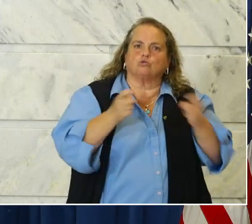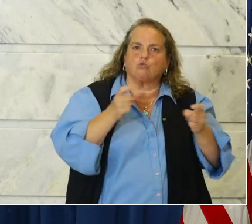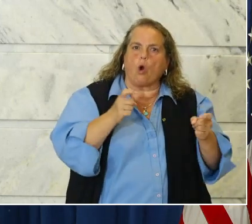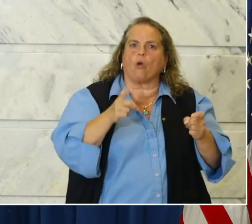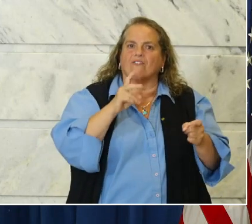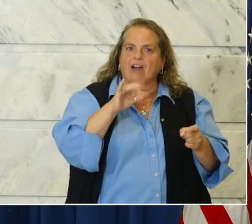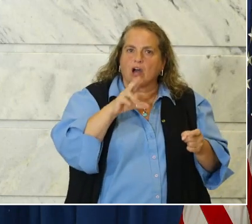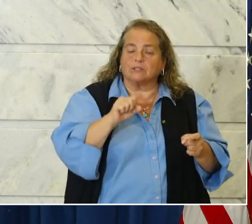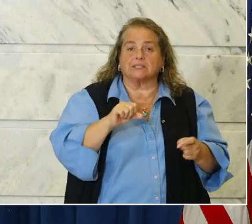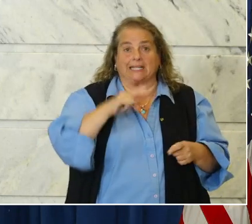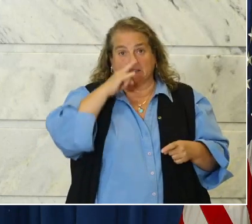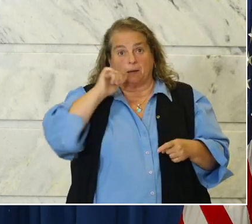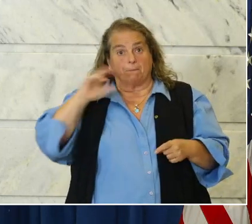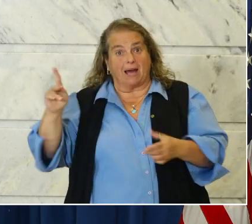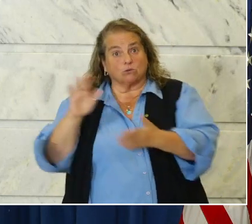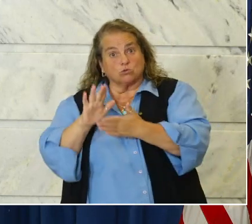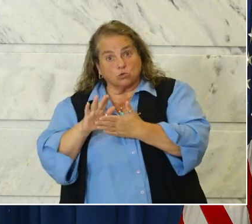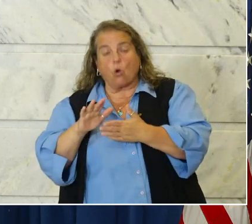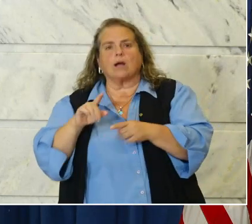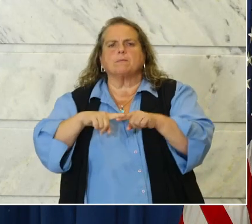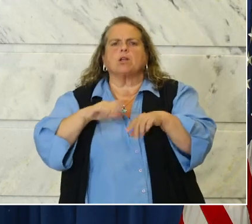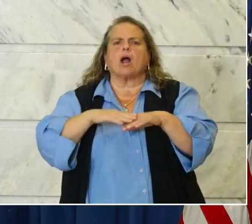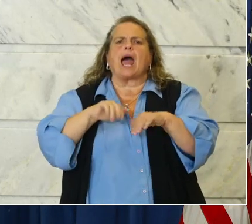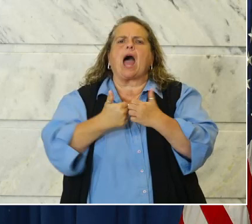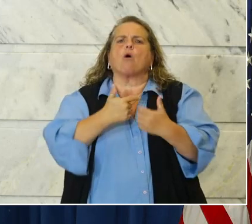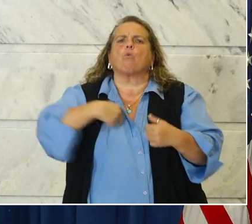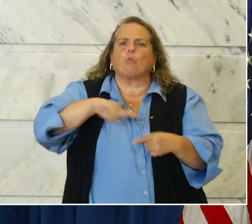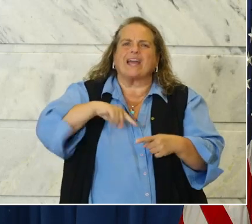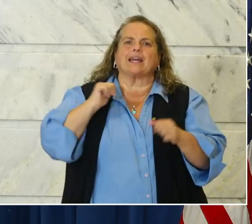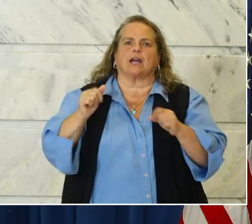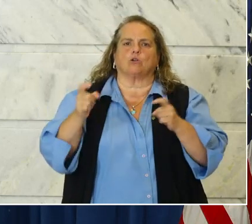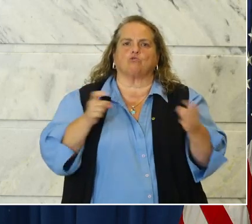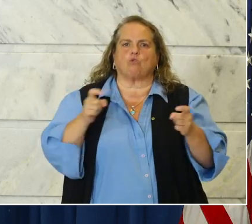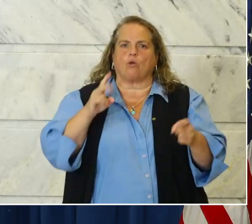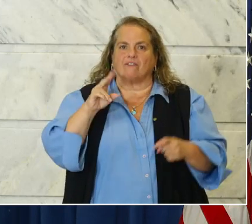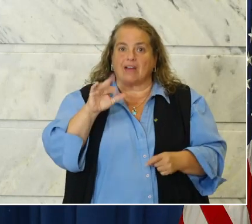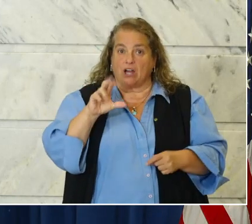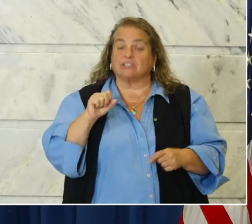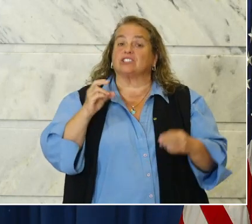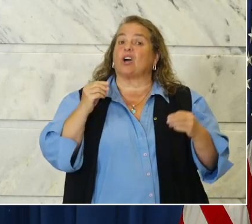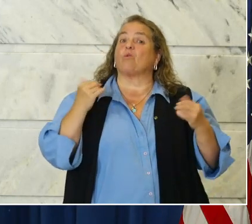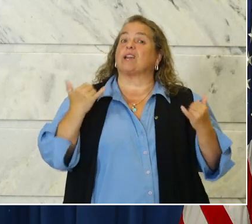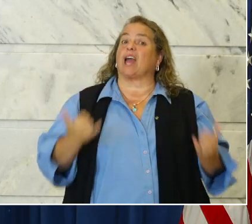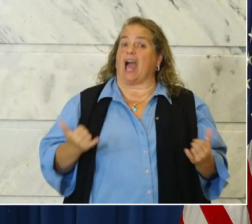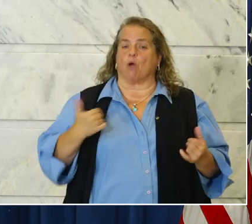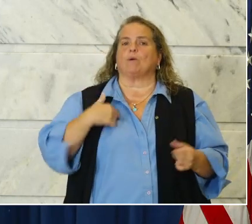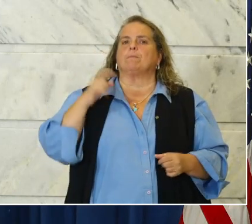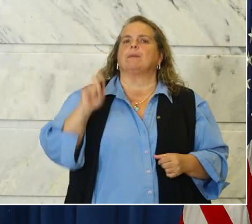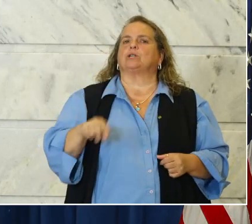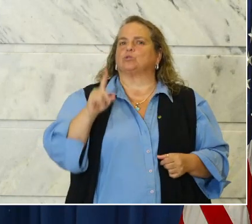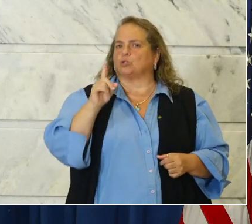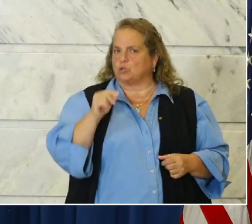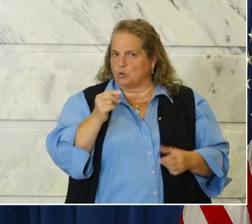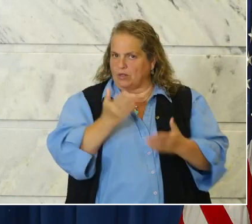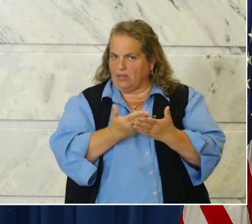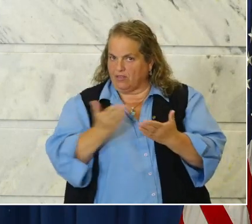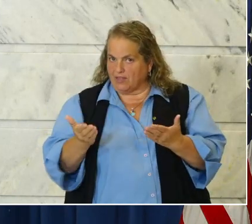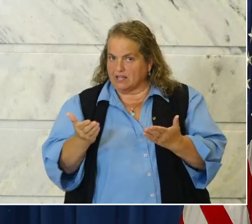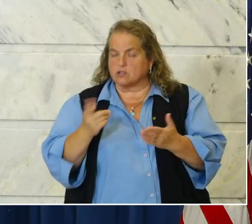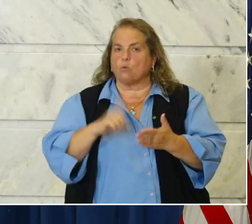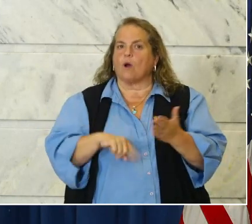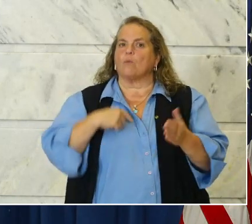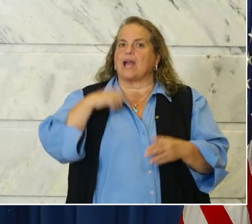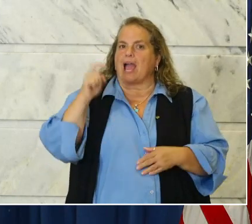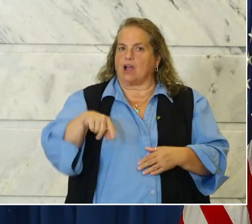to control this virus. So now it's time to do the things that we got to do, given the stage that we're in, to